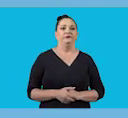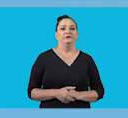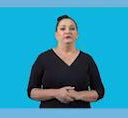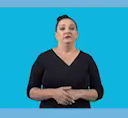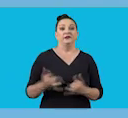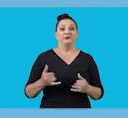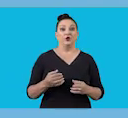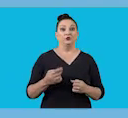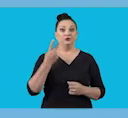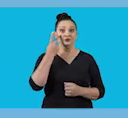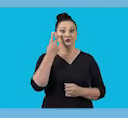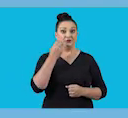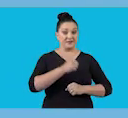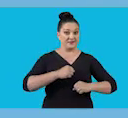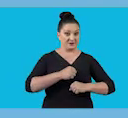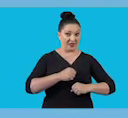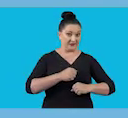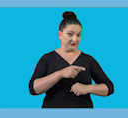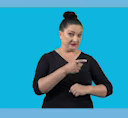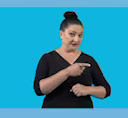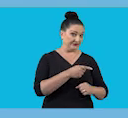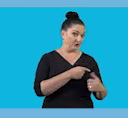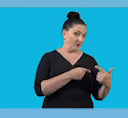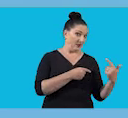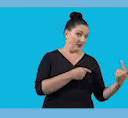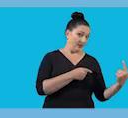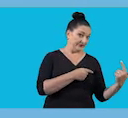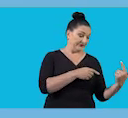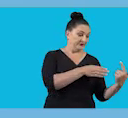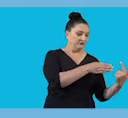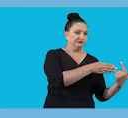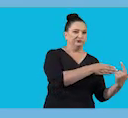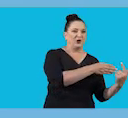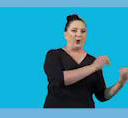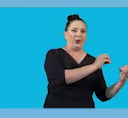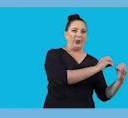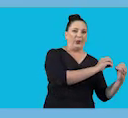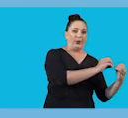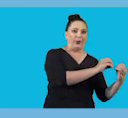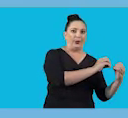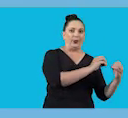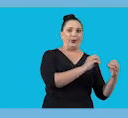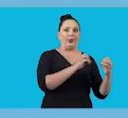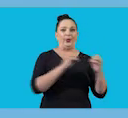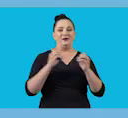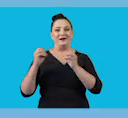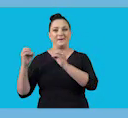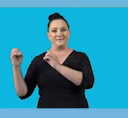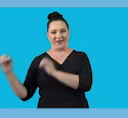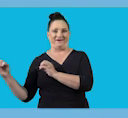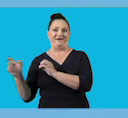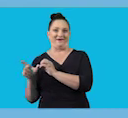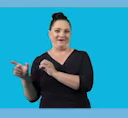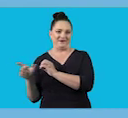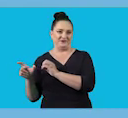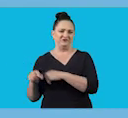gas. So as we can see, the spaces as you're moving from the left-hand side to the right-hand side, the spaces between the particles